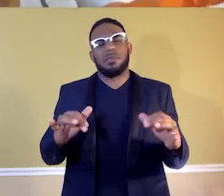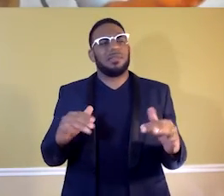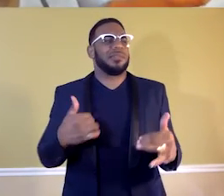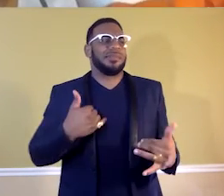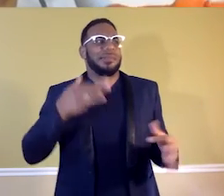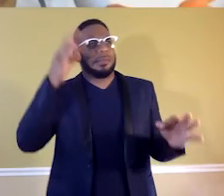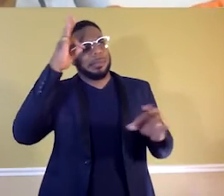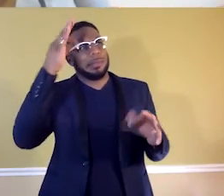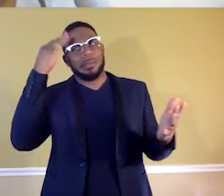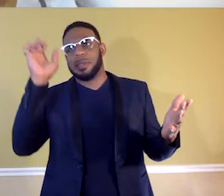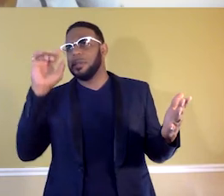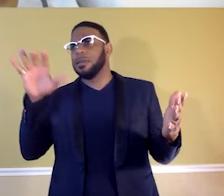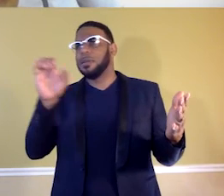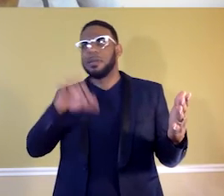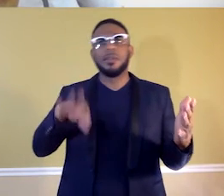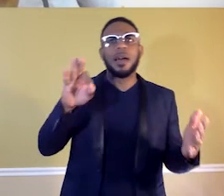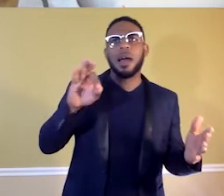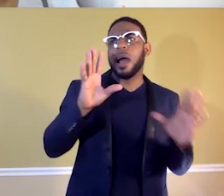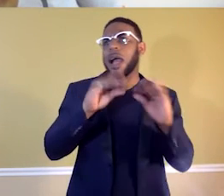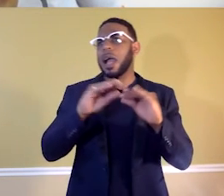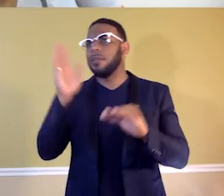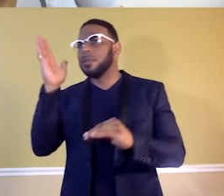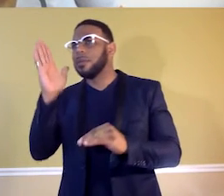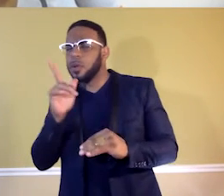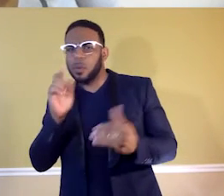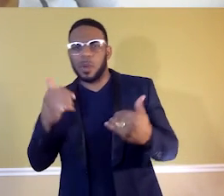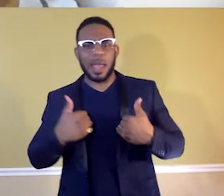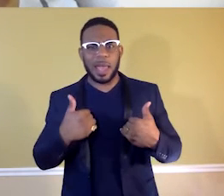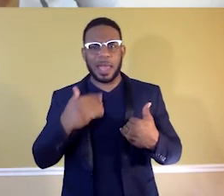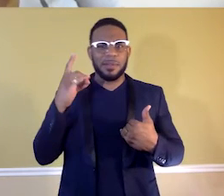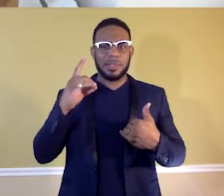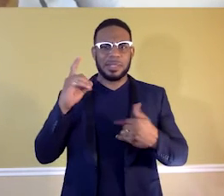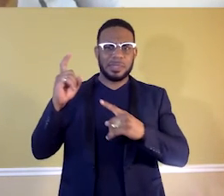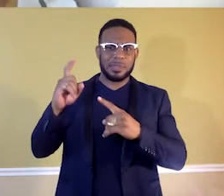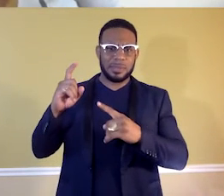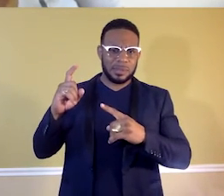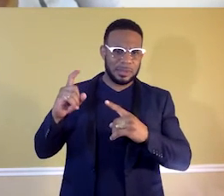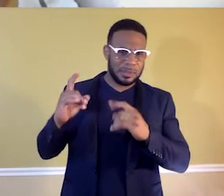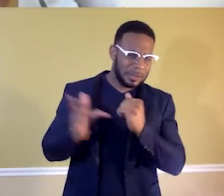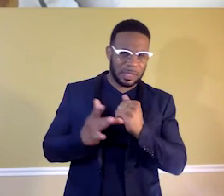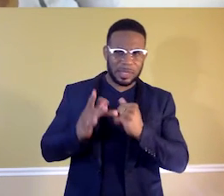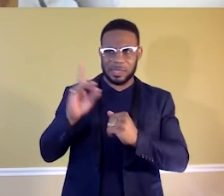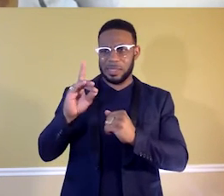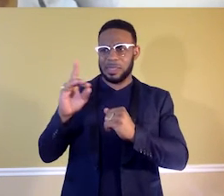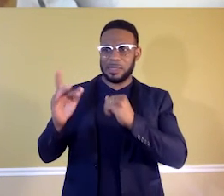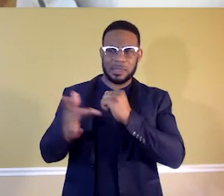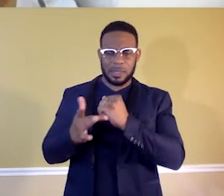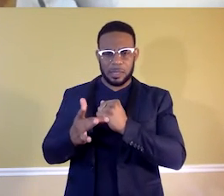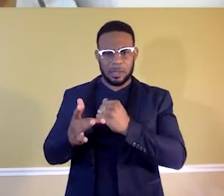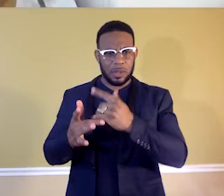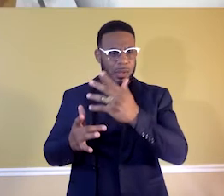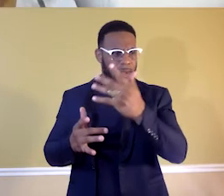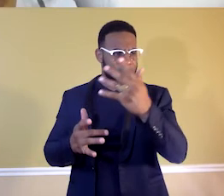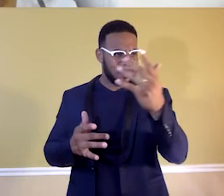we don't know. We don't know where to find conference speakers who have deep technical, who can do deep technical